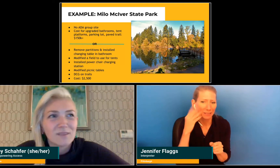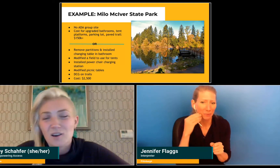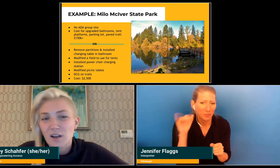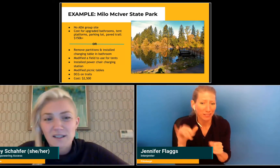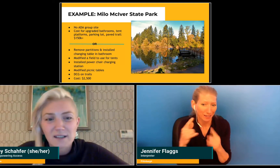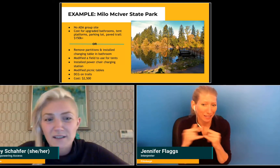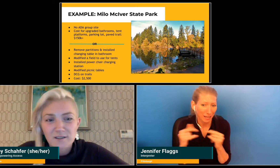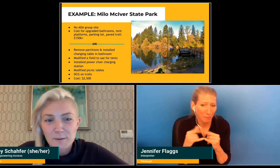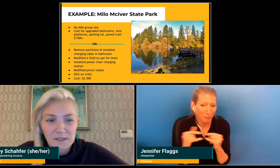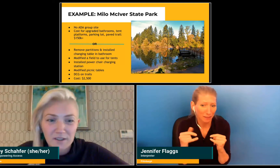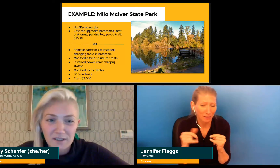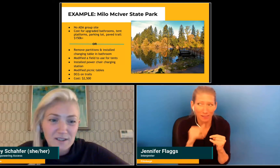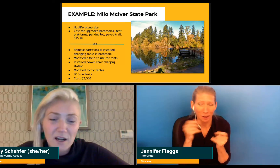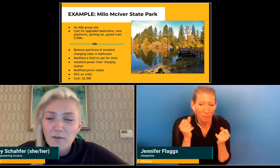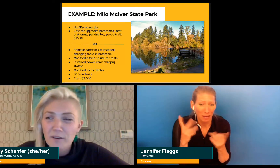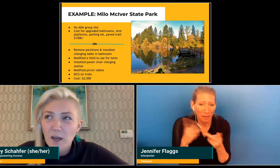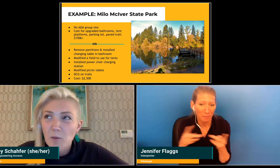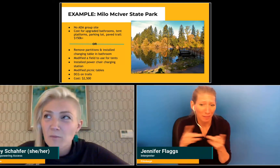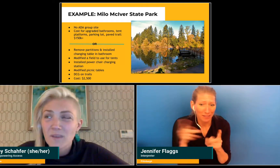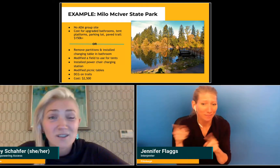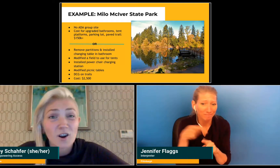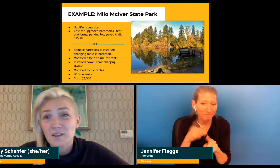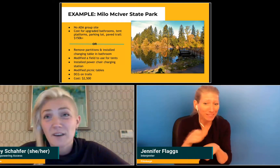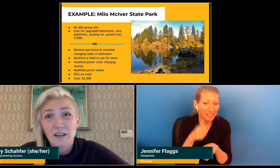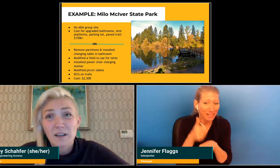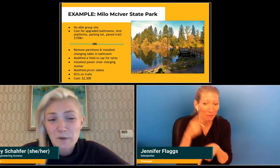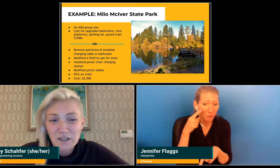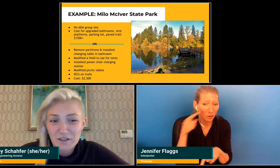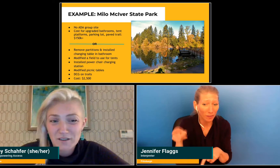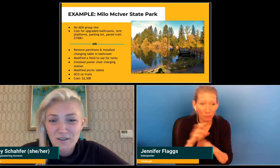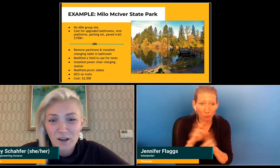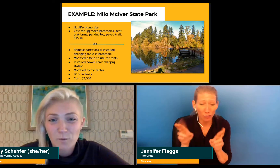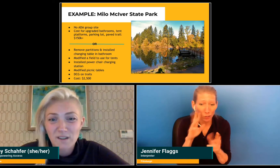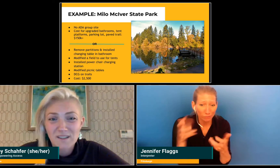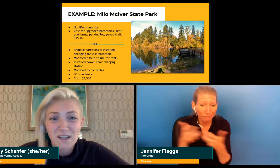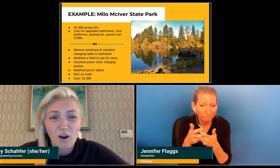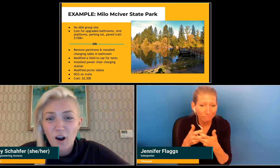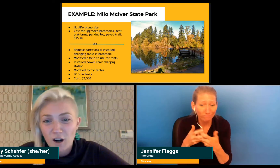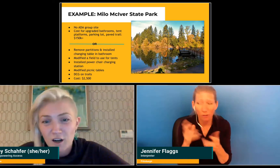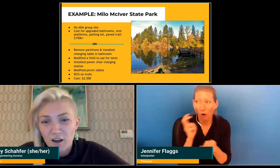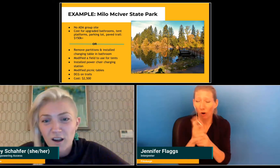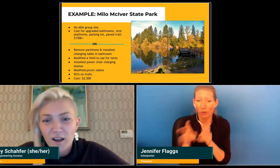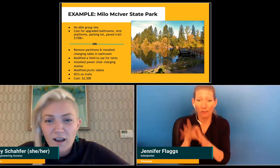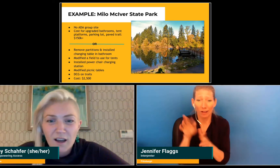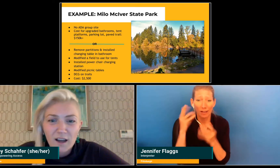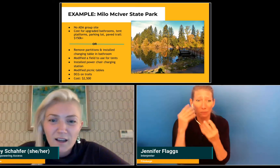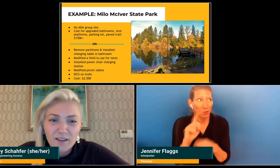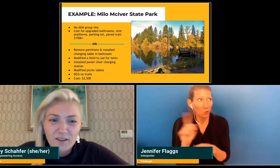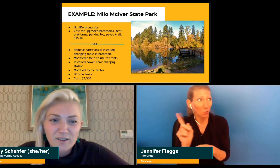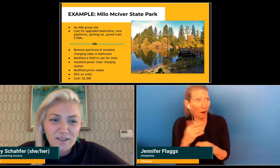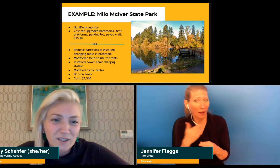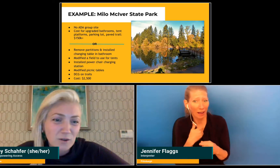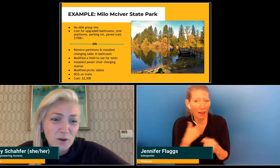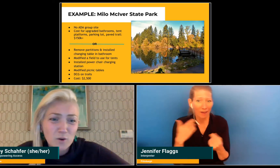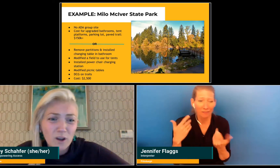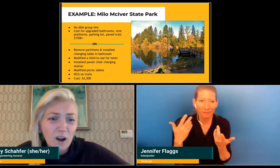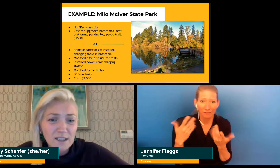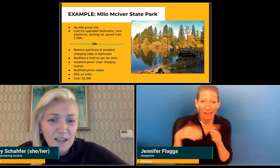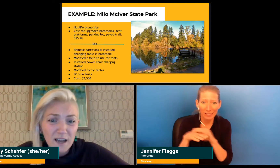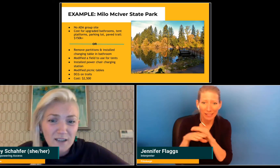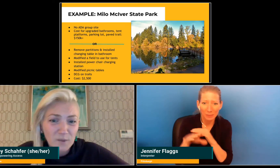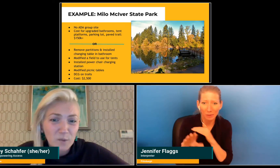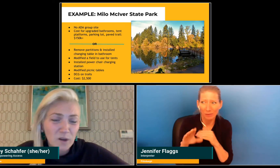because not a lot of sites are specifically set out for them. It's hard to find information on ones that are. They don't know who